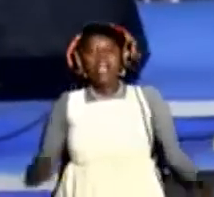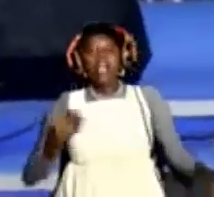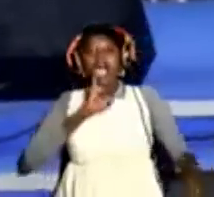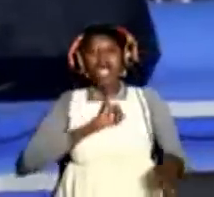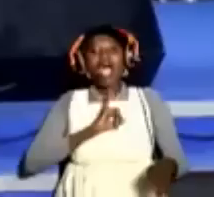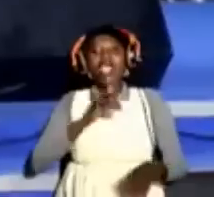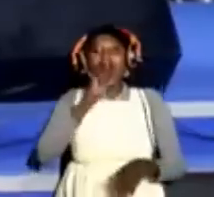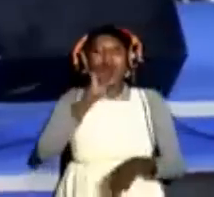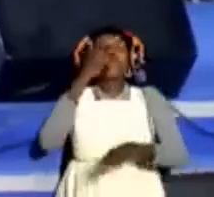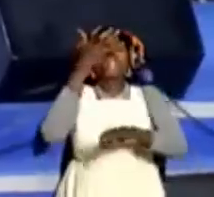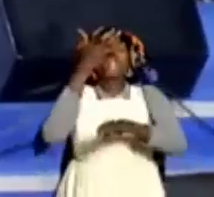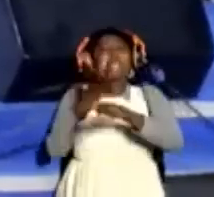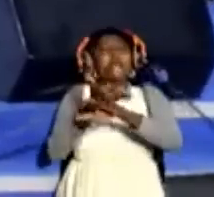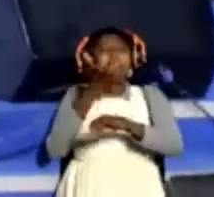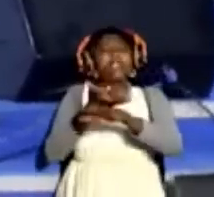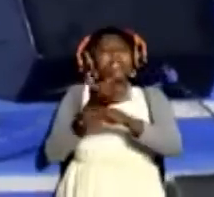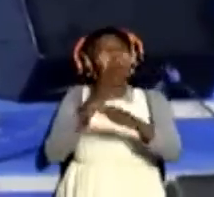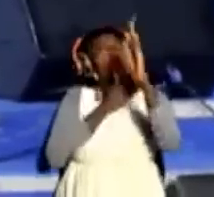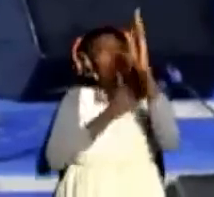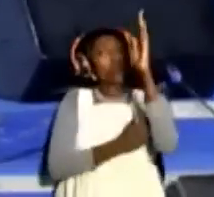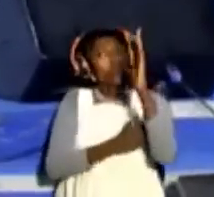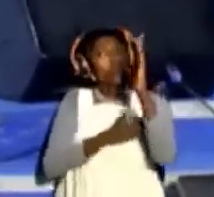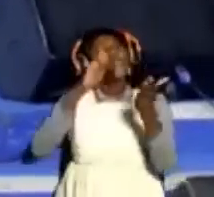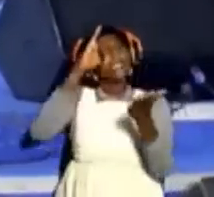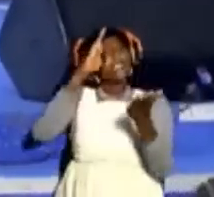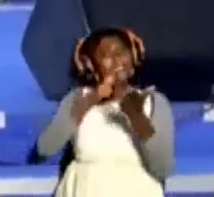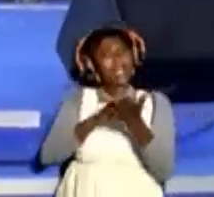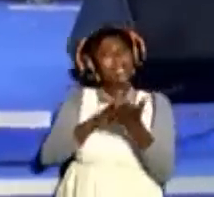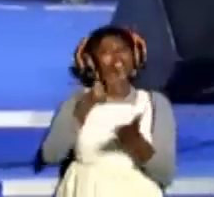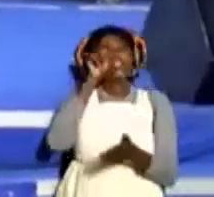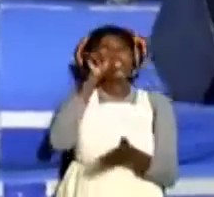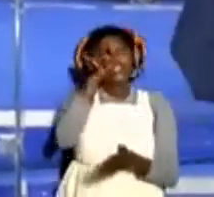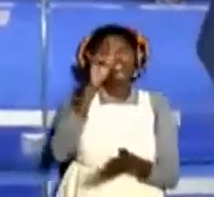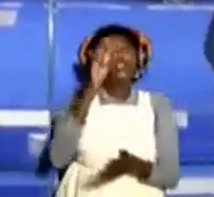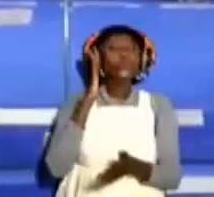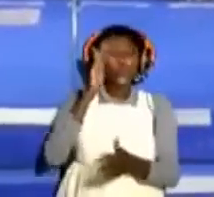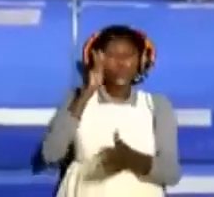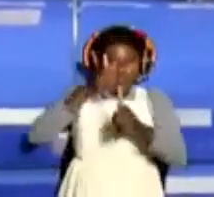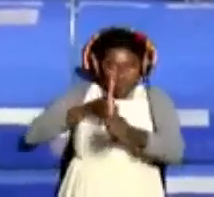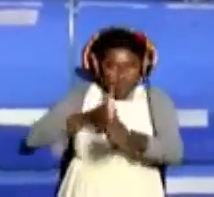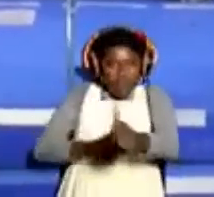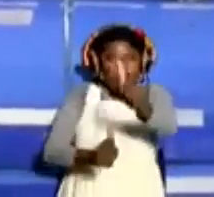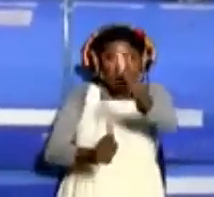I'm begging God that you will pursue things that are eternal.